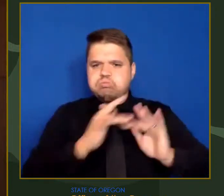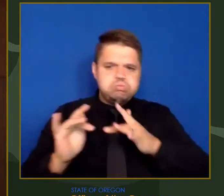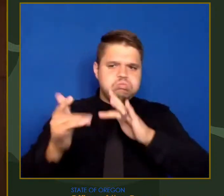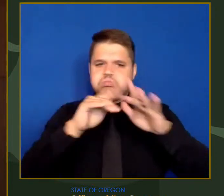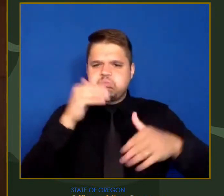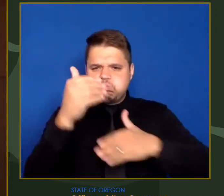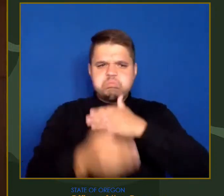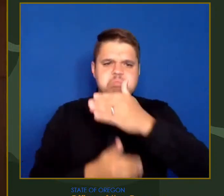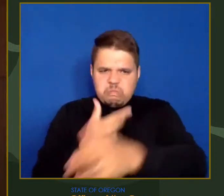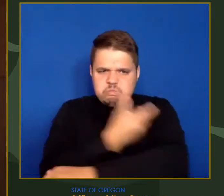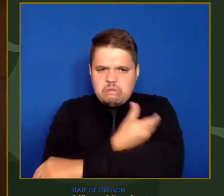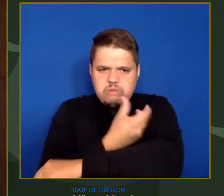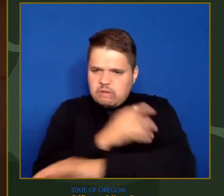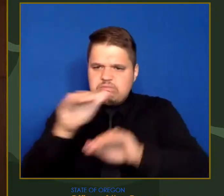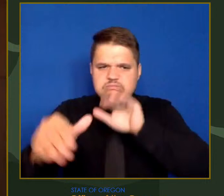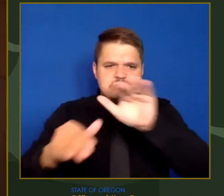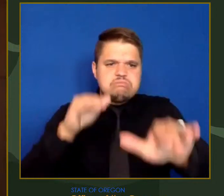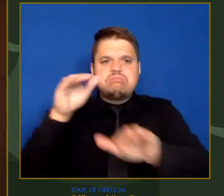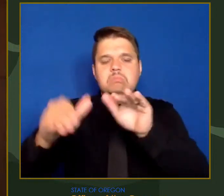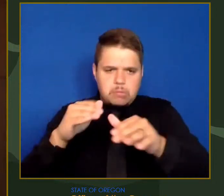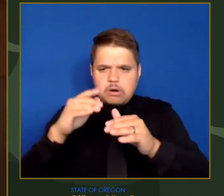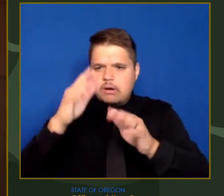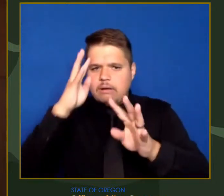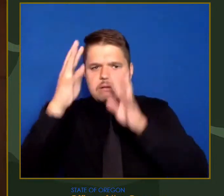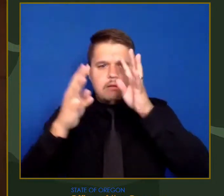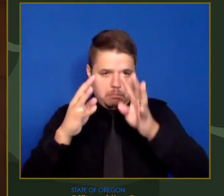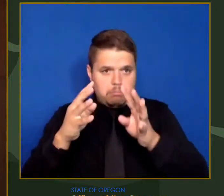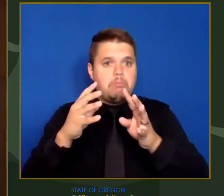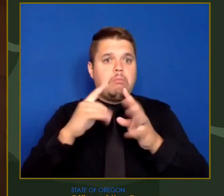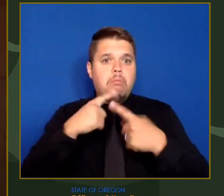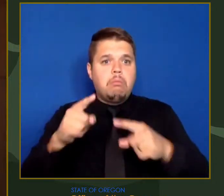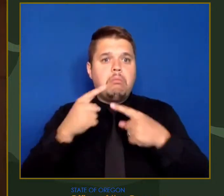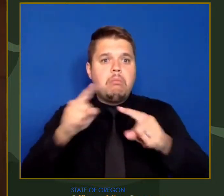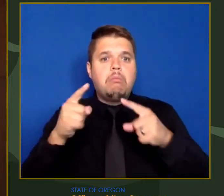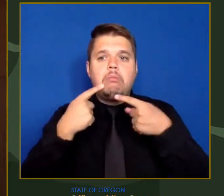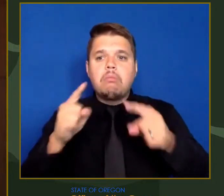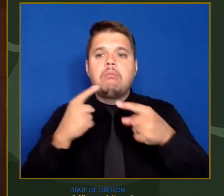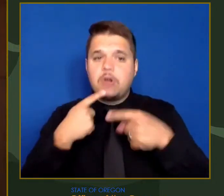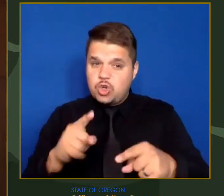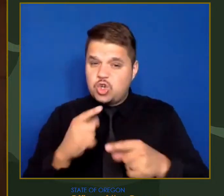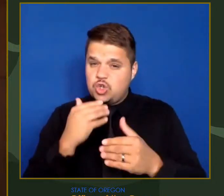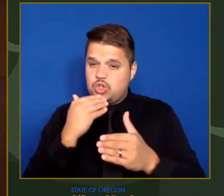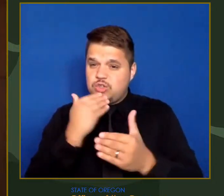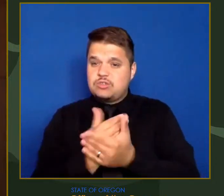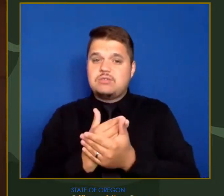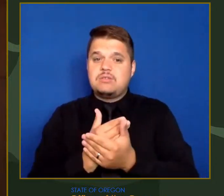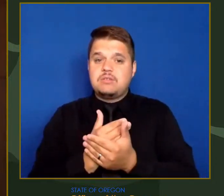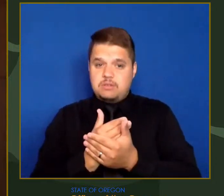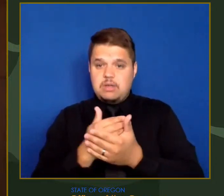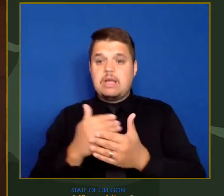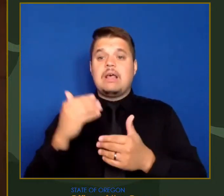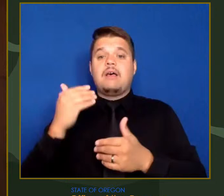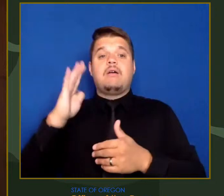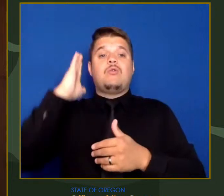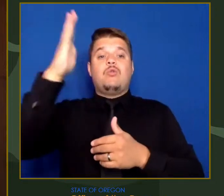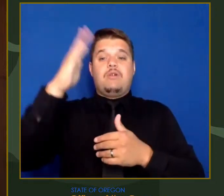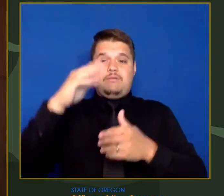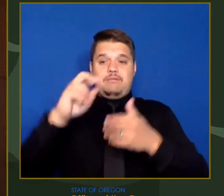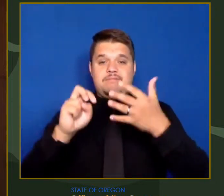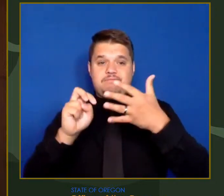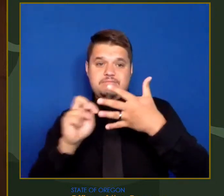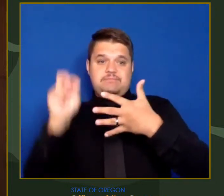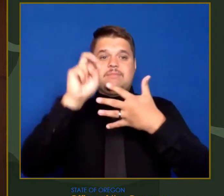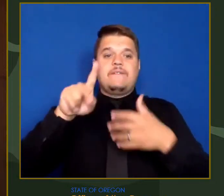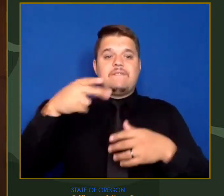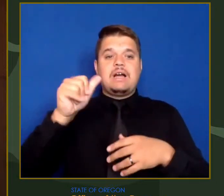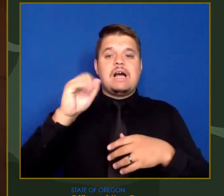working. This is largely what the next phase of our vaccine rollout will look like. Meeting Oregonians where they